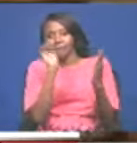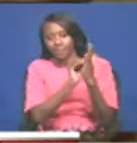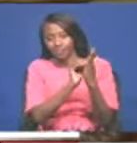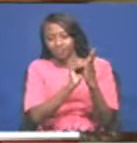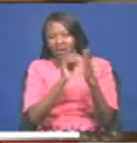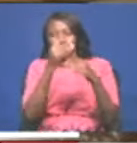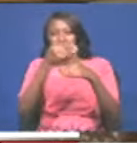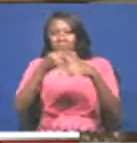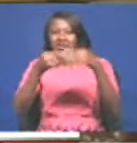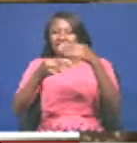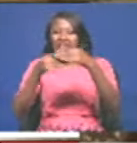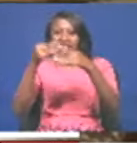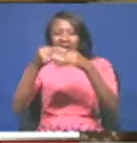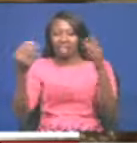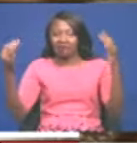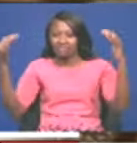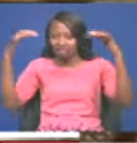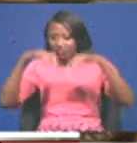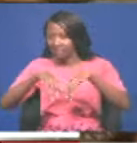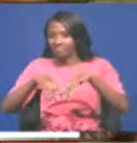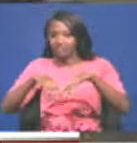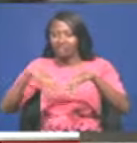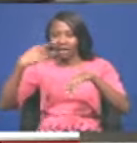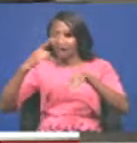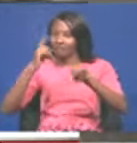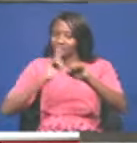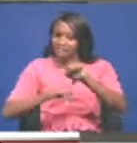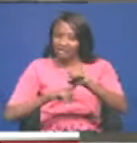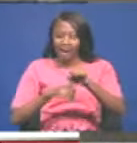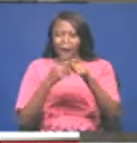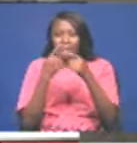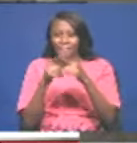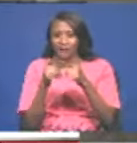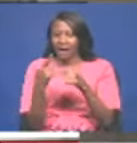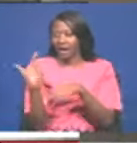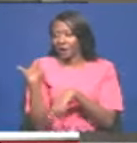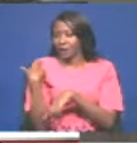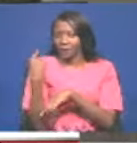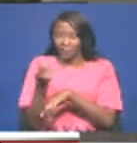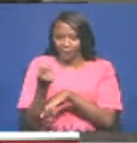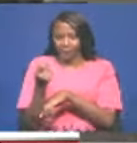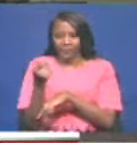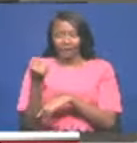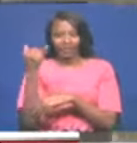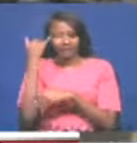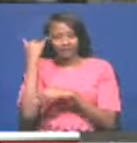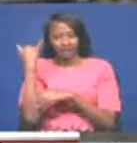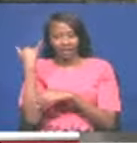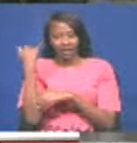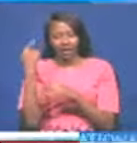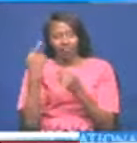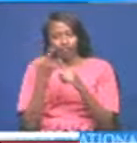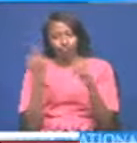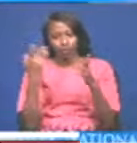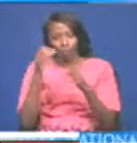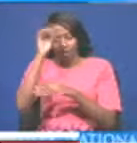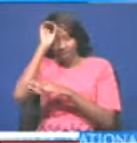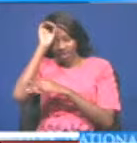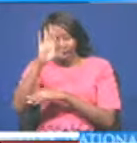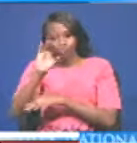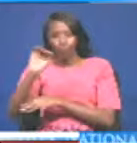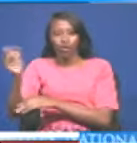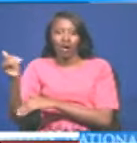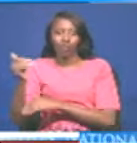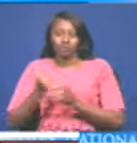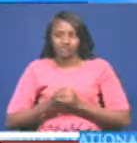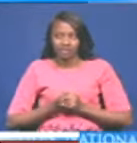yanaporomoka kote nchini, huku la hivi punde zaidi likiwa lile lililoripotiwa jana huko Kirigiti, kaunti ya Kiambu. It was